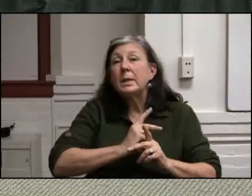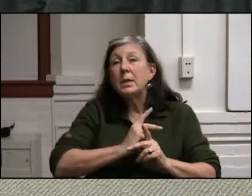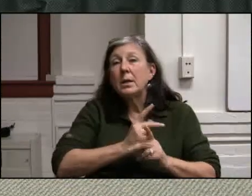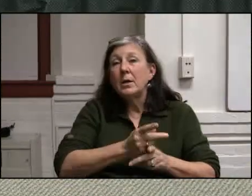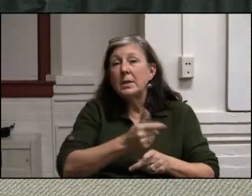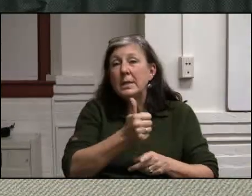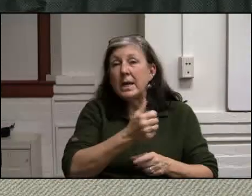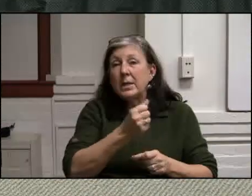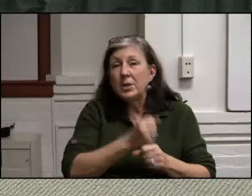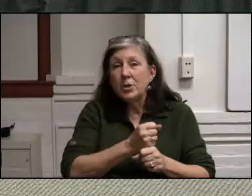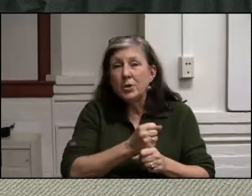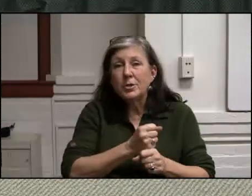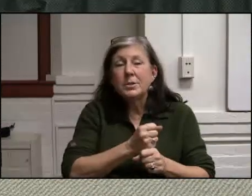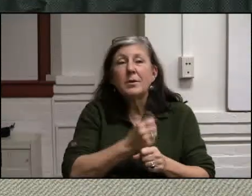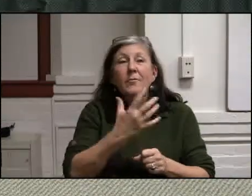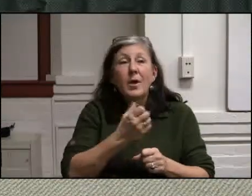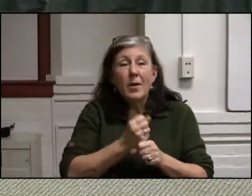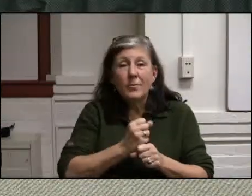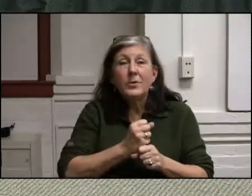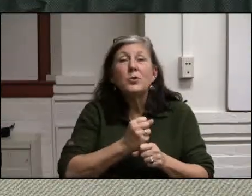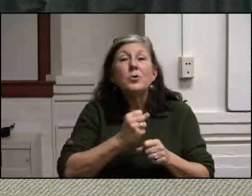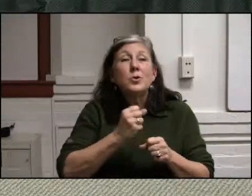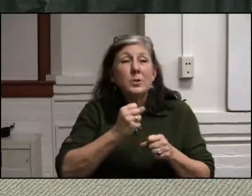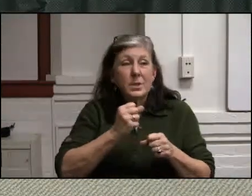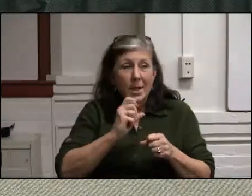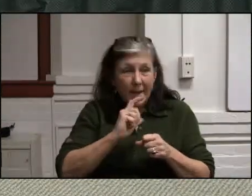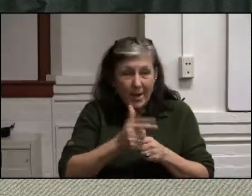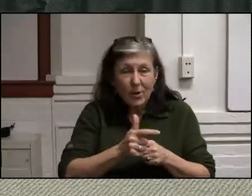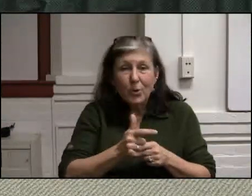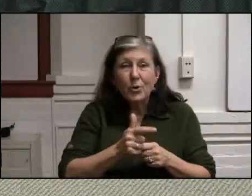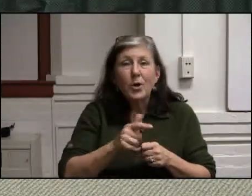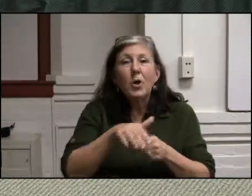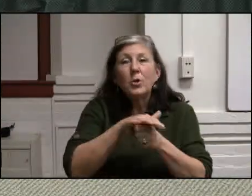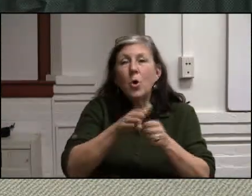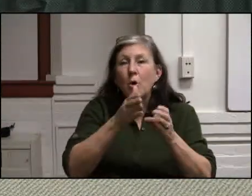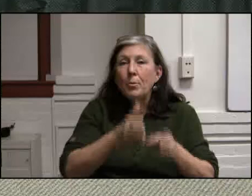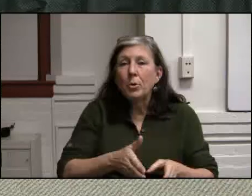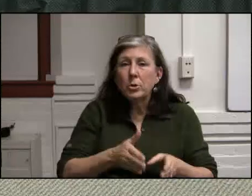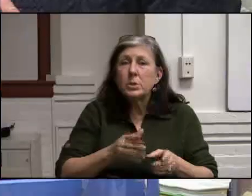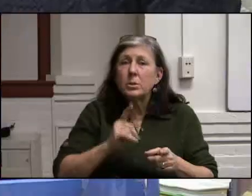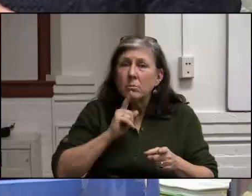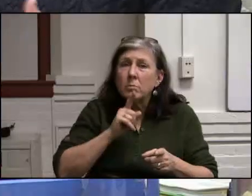about halfway through the repayment period, and a local person who was really